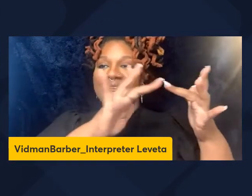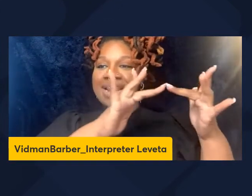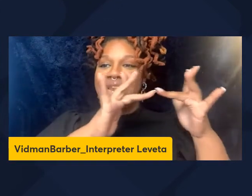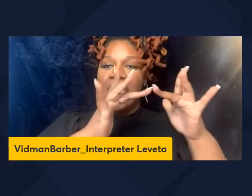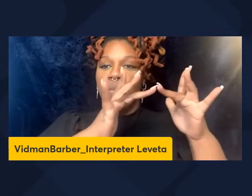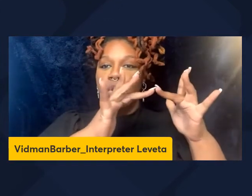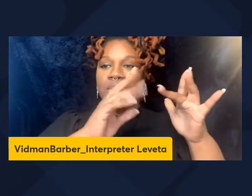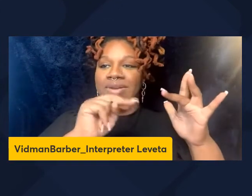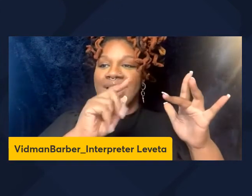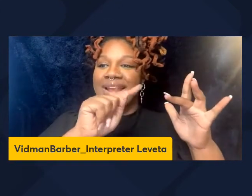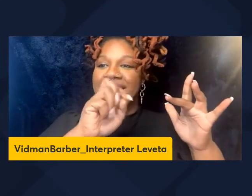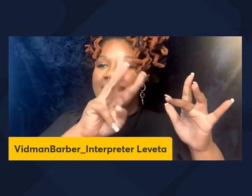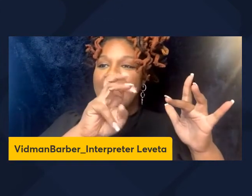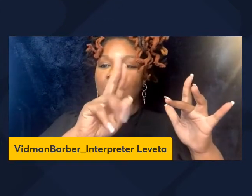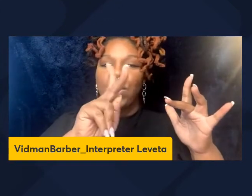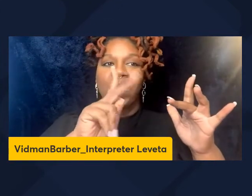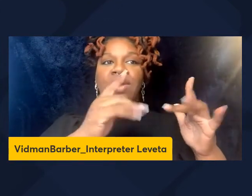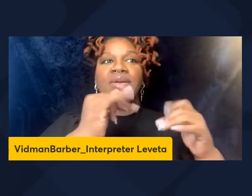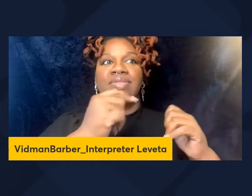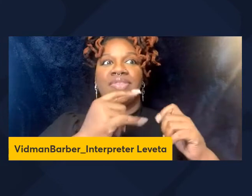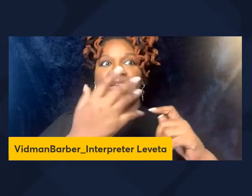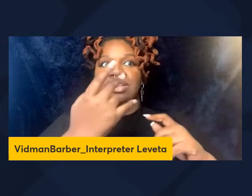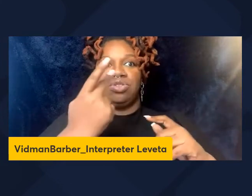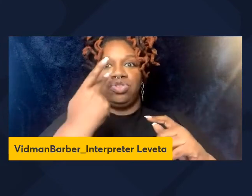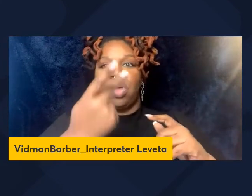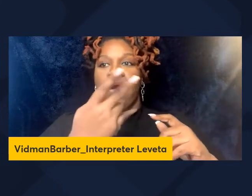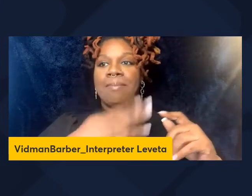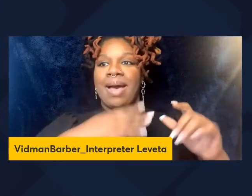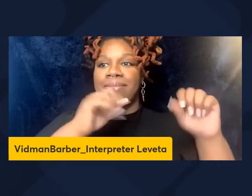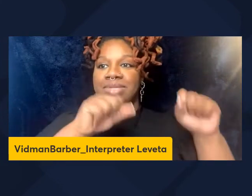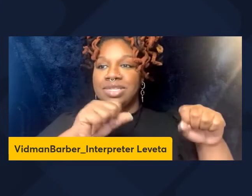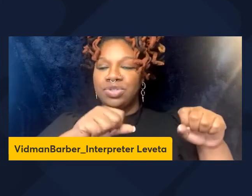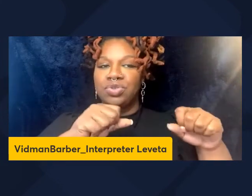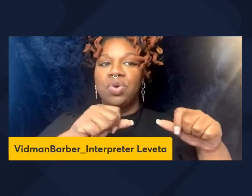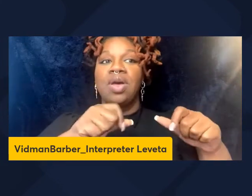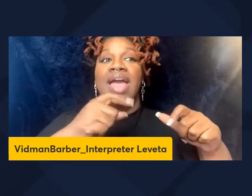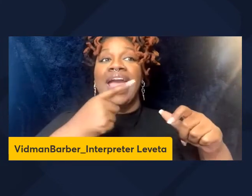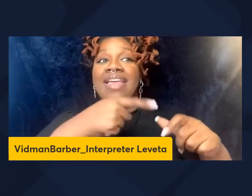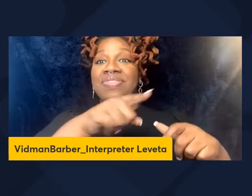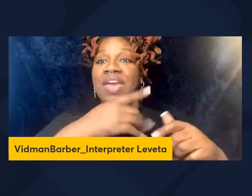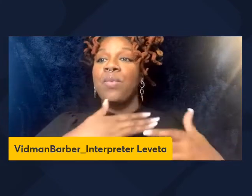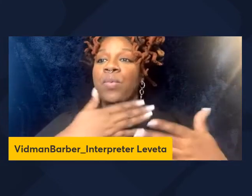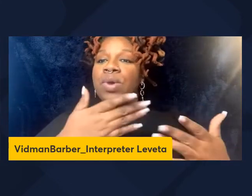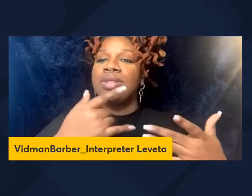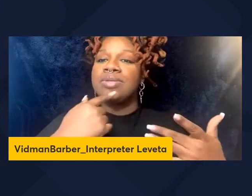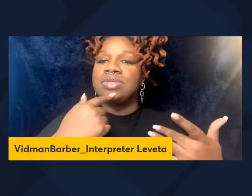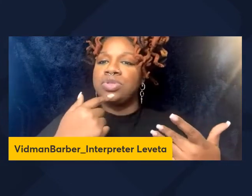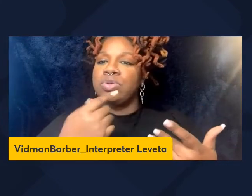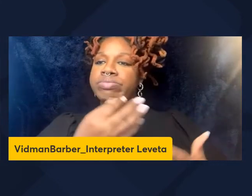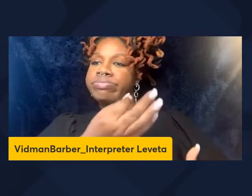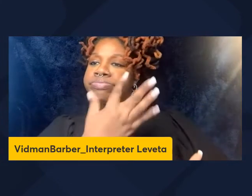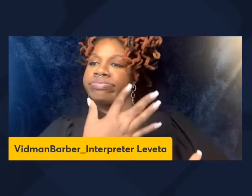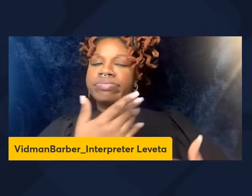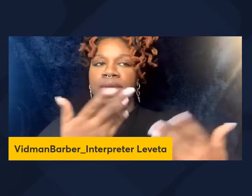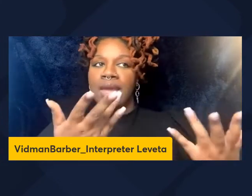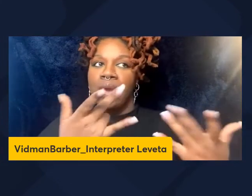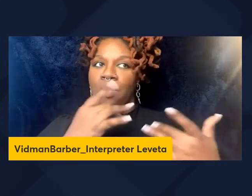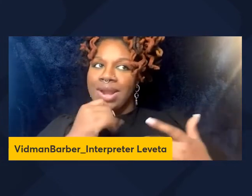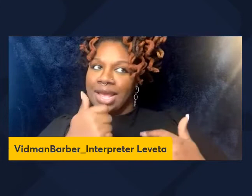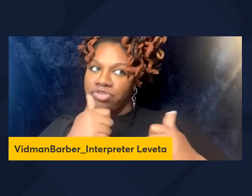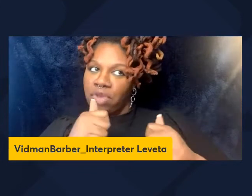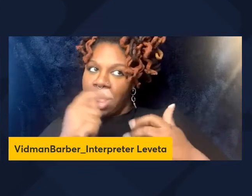saw in myself. And they were willing to go out and say, hey, why don't you try this? And probably the most important element of all of this is